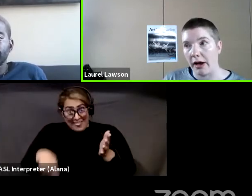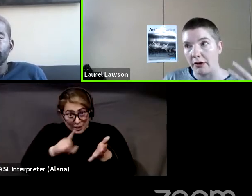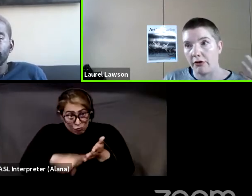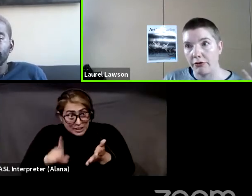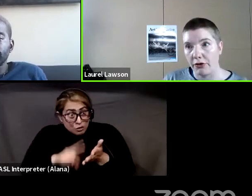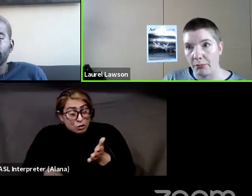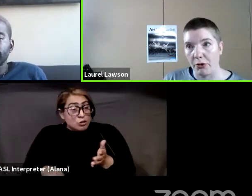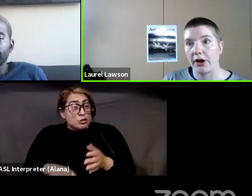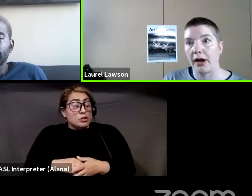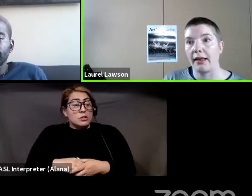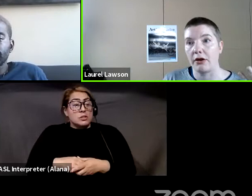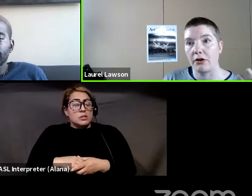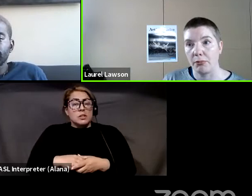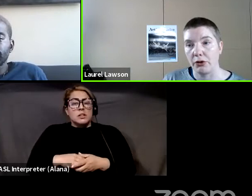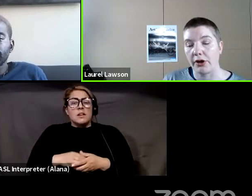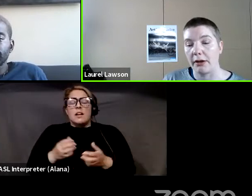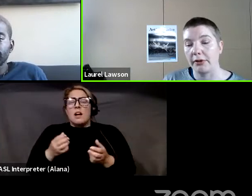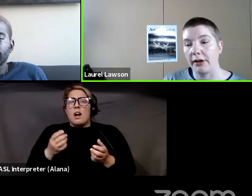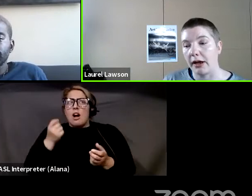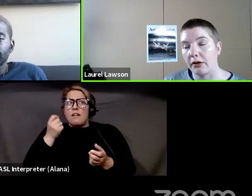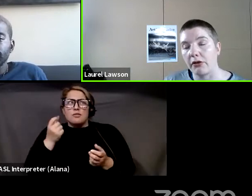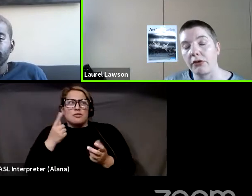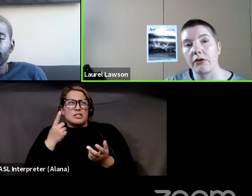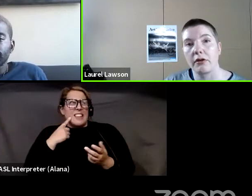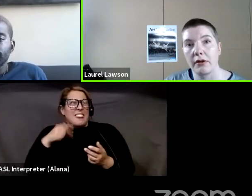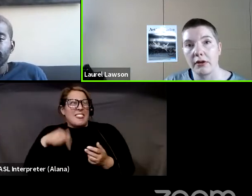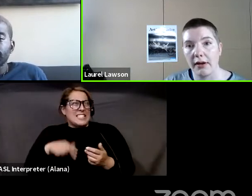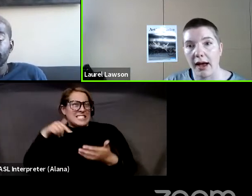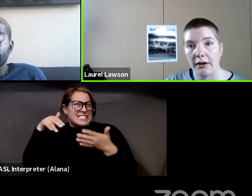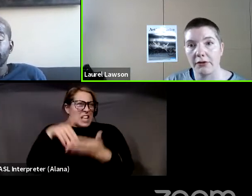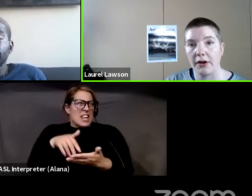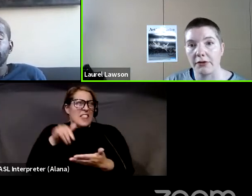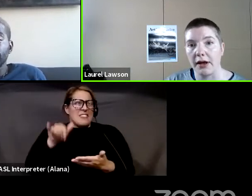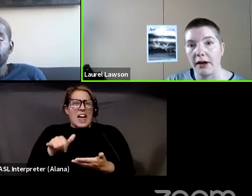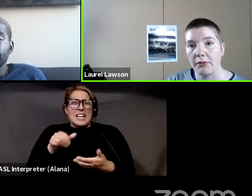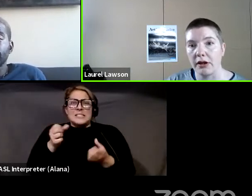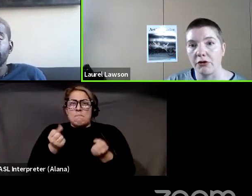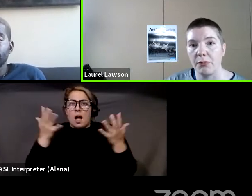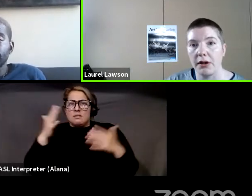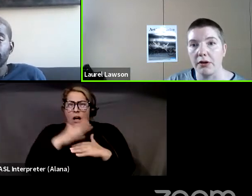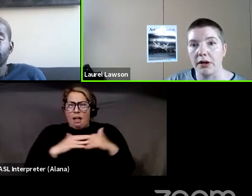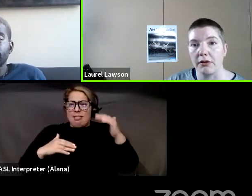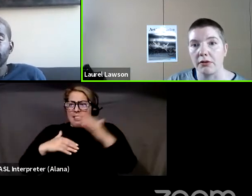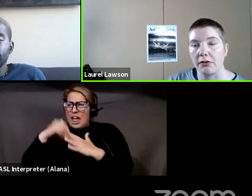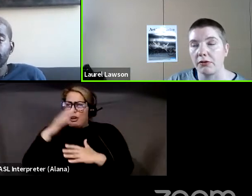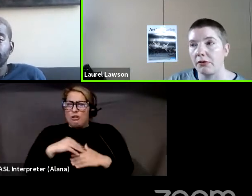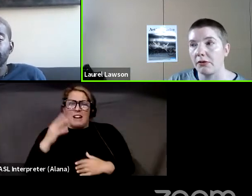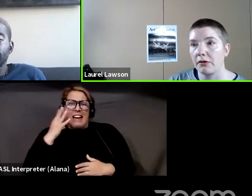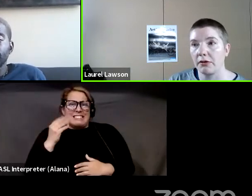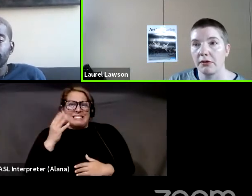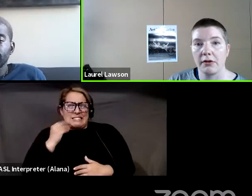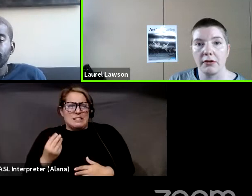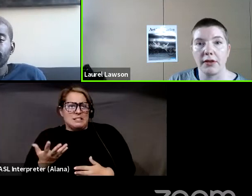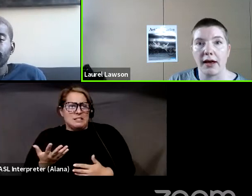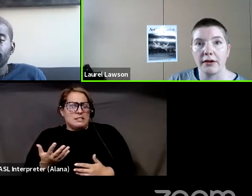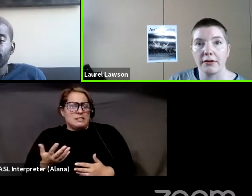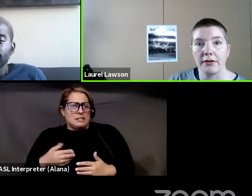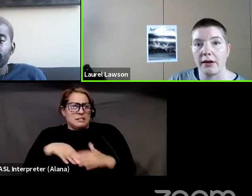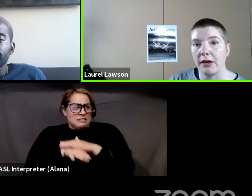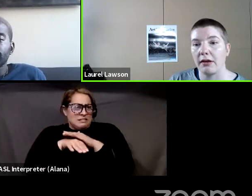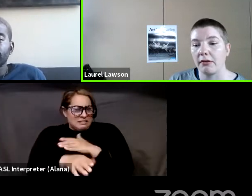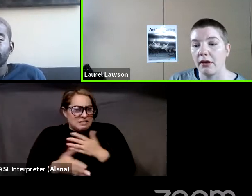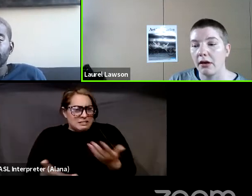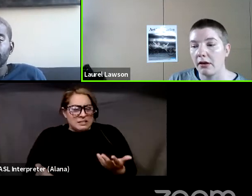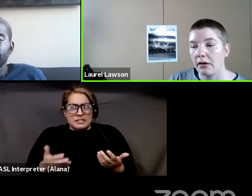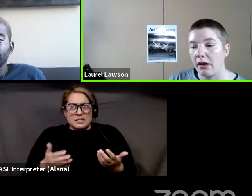stream of mine of the multi-layered, multiplex access, and how can we experience that?